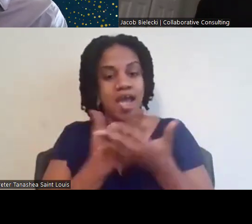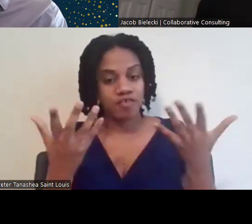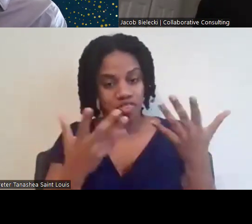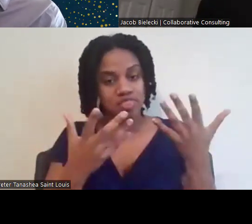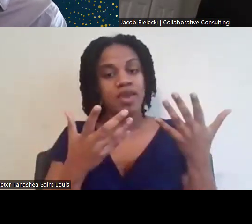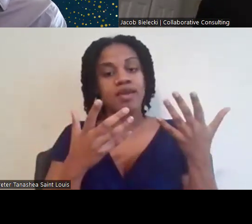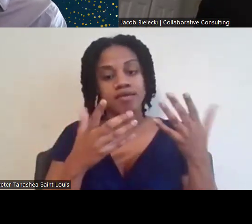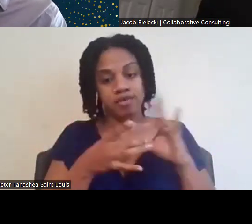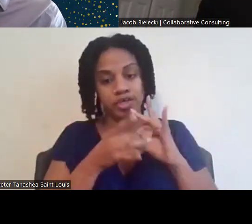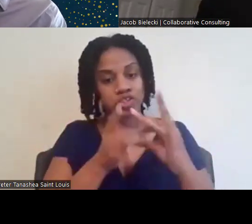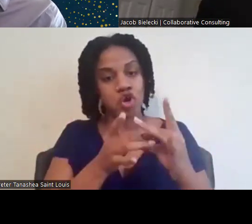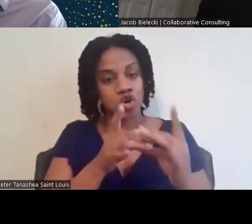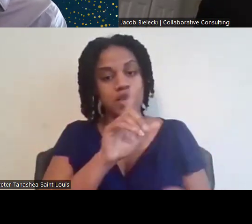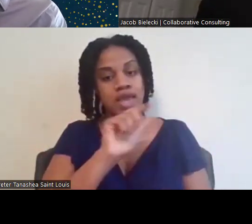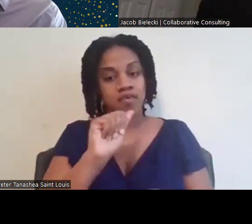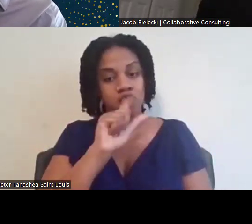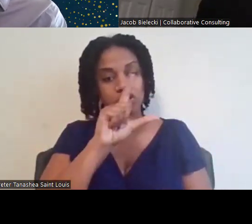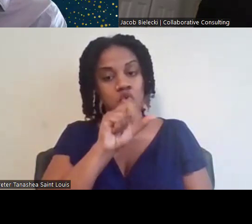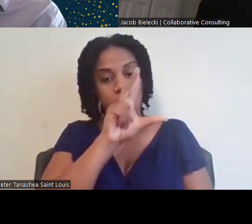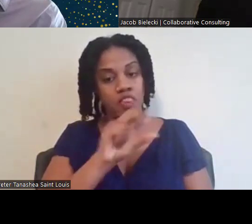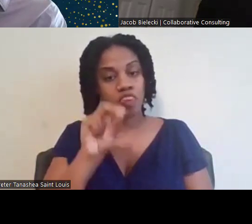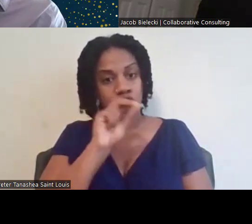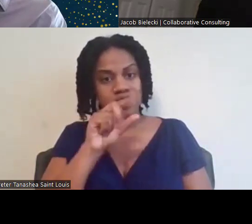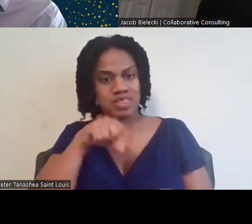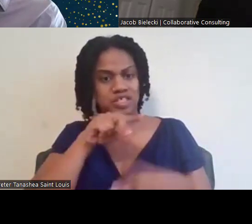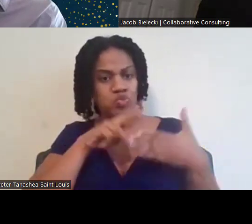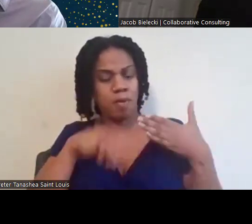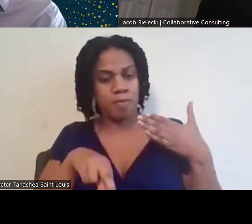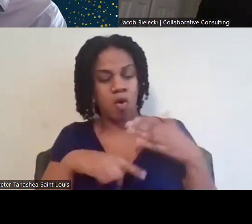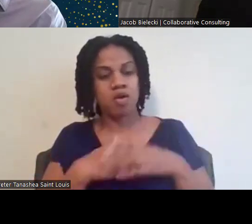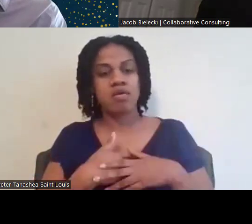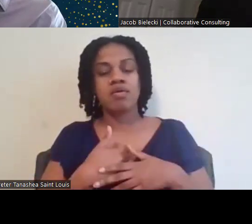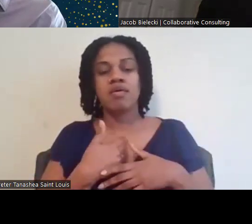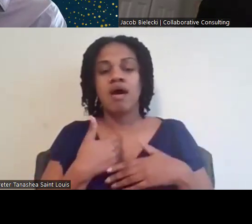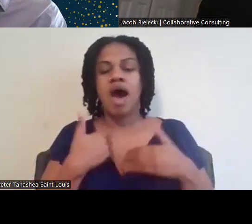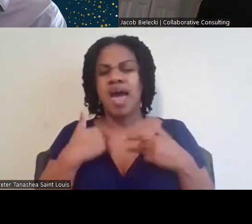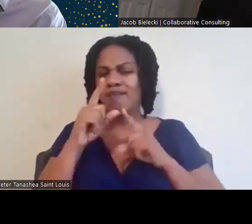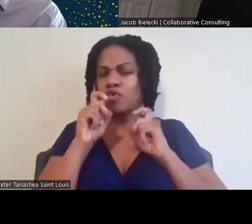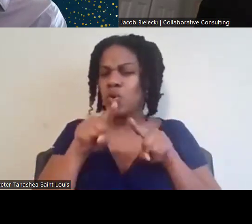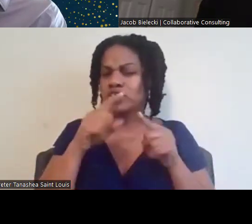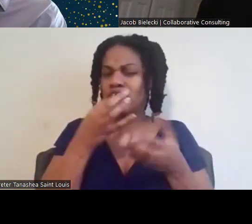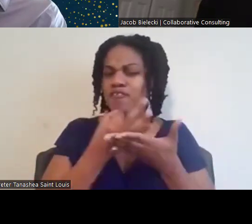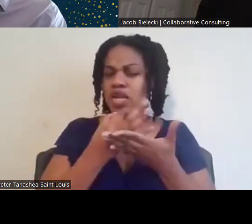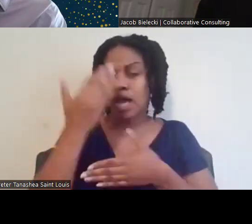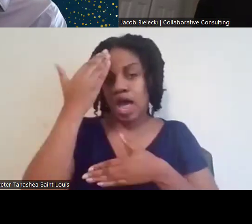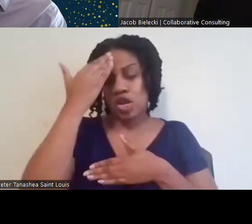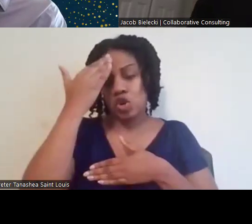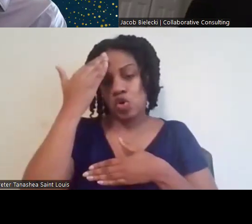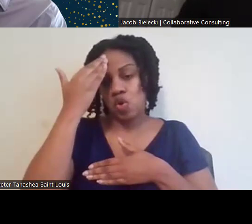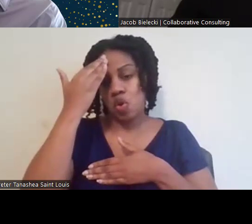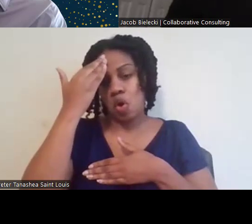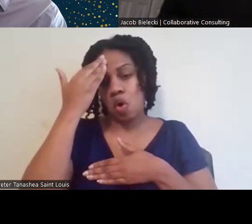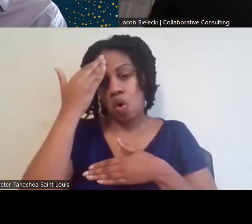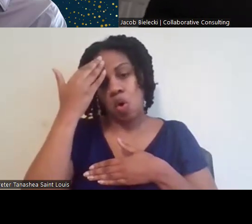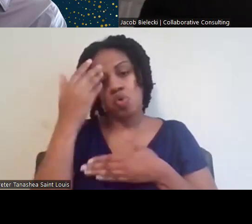2030, this entire report. I just did have a few questions on the funding. I know obviously with the state we're in with the